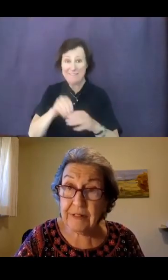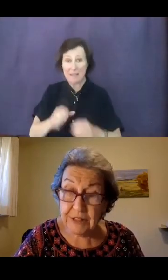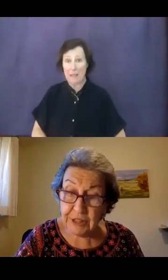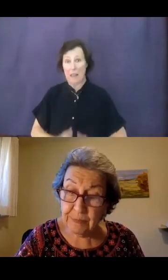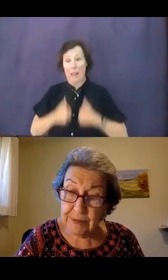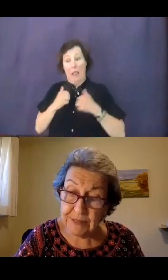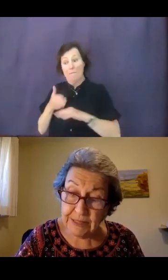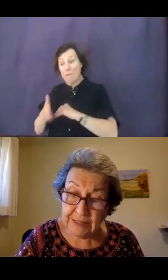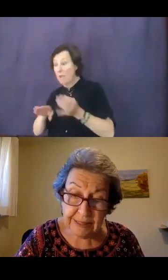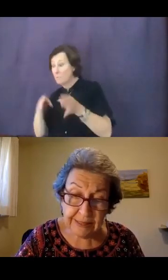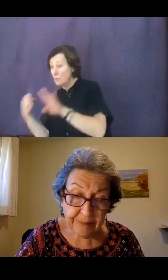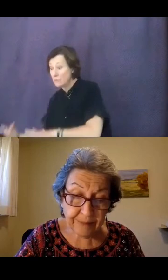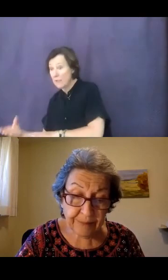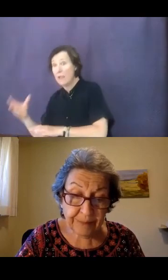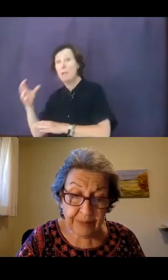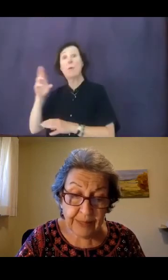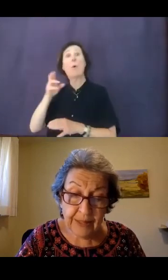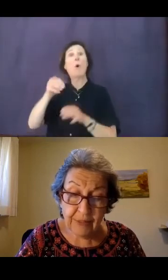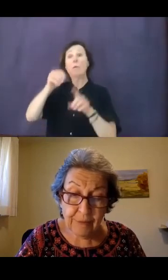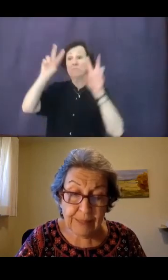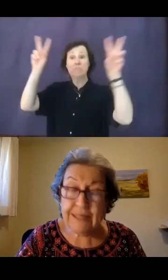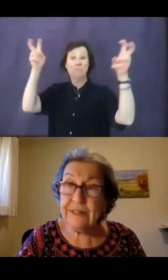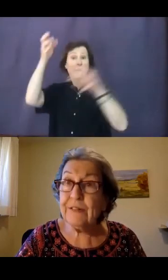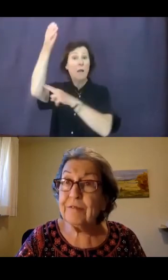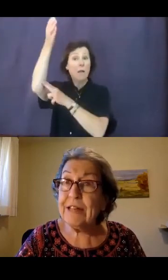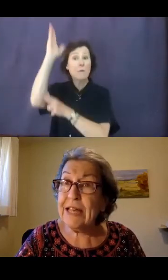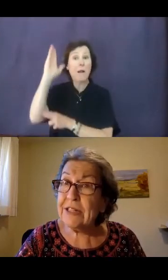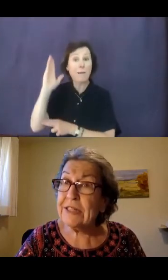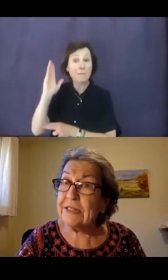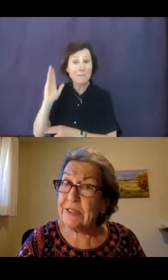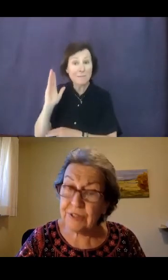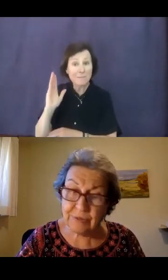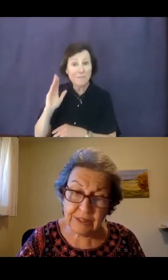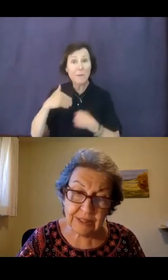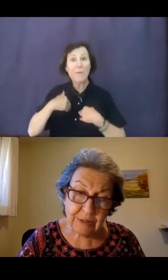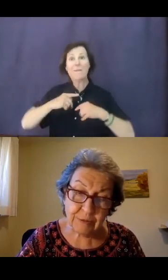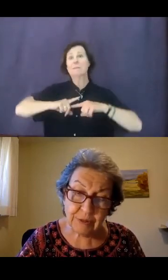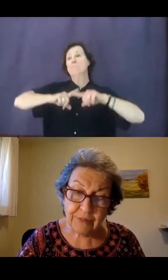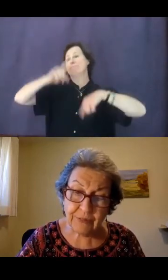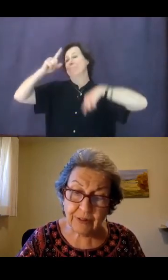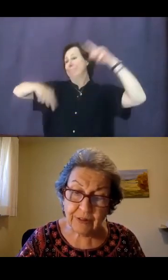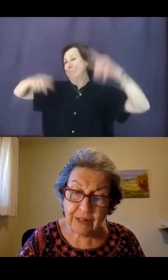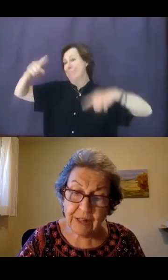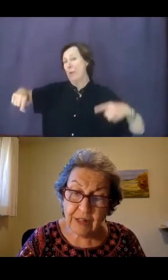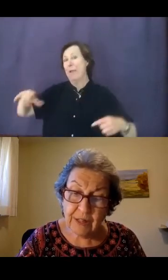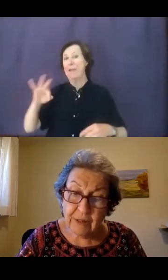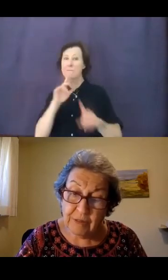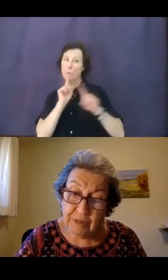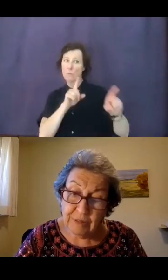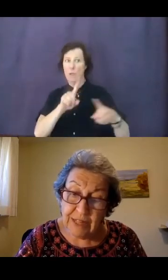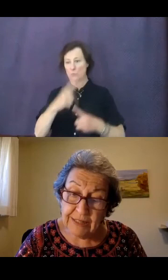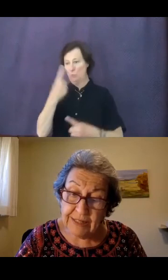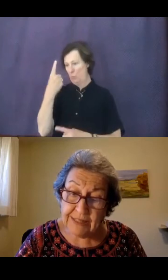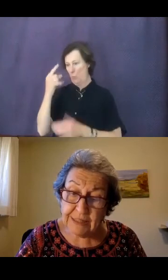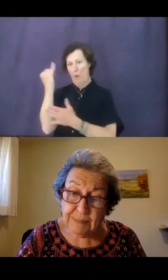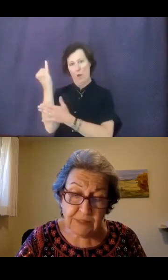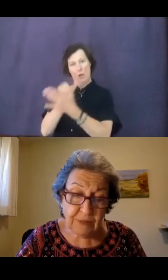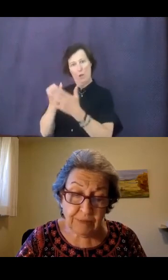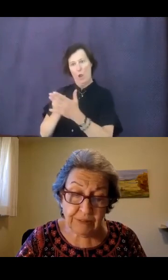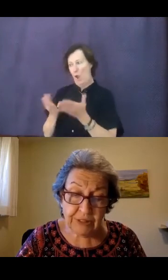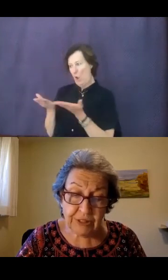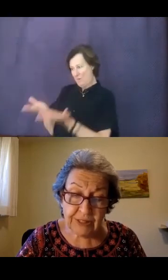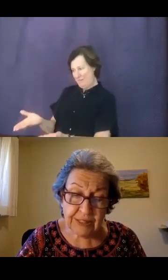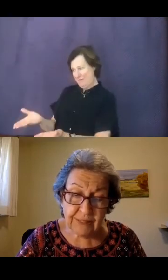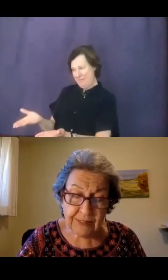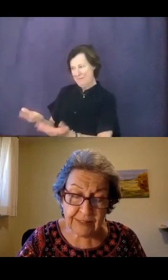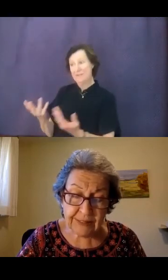or in a supreme deity. There are many different reactions to a single work of art, whether or not it has a specific